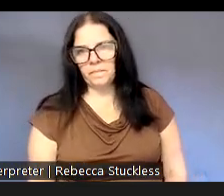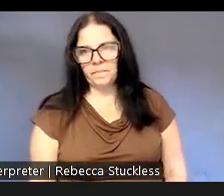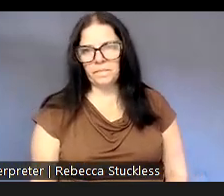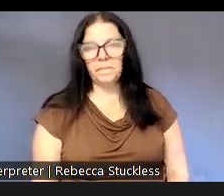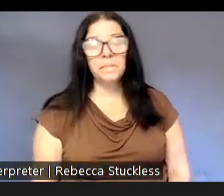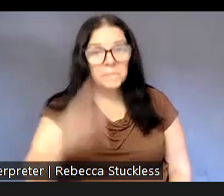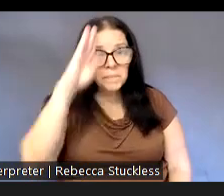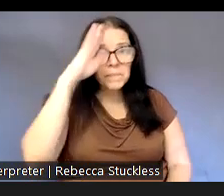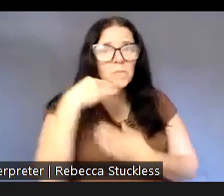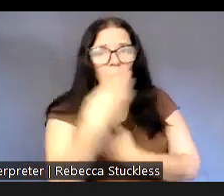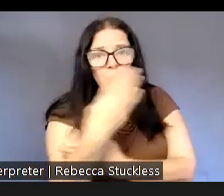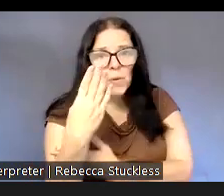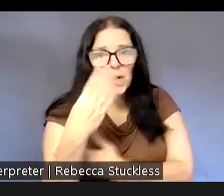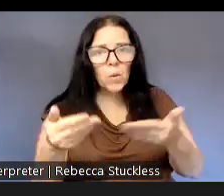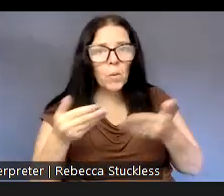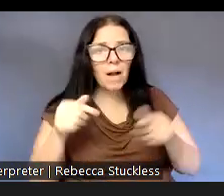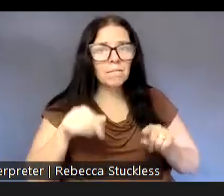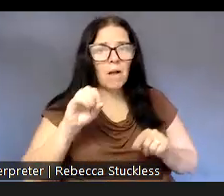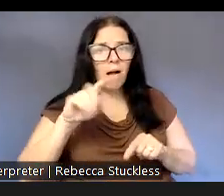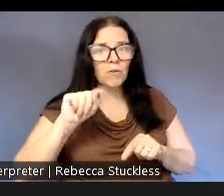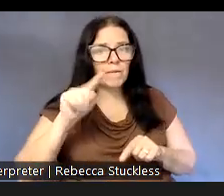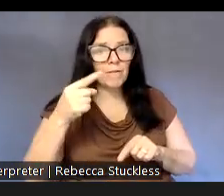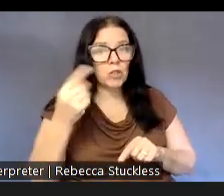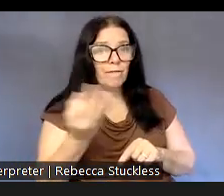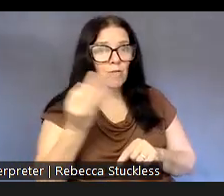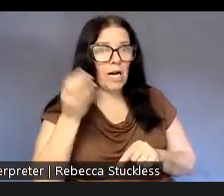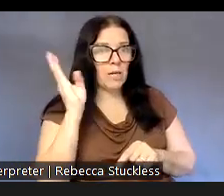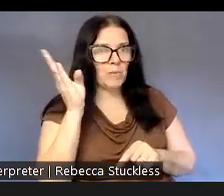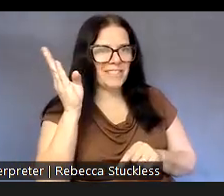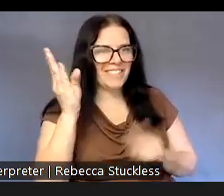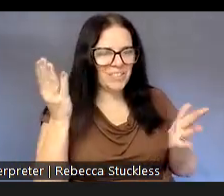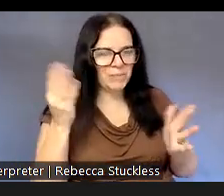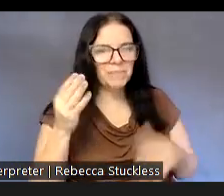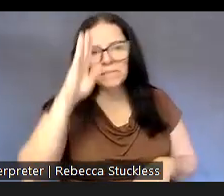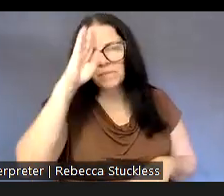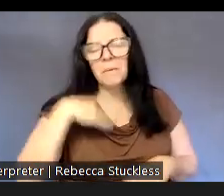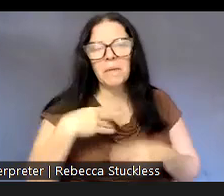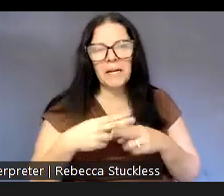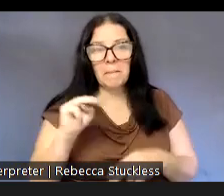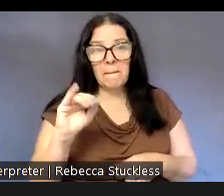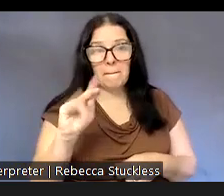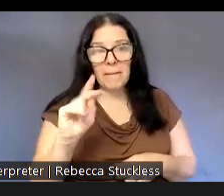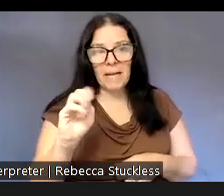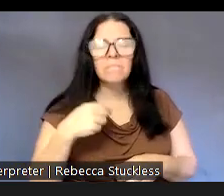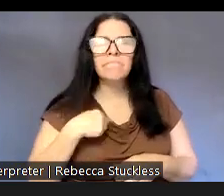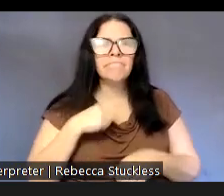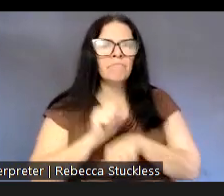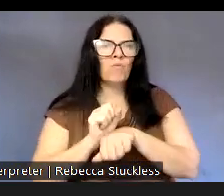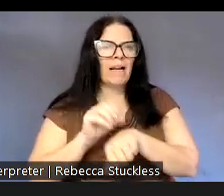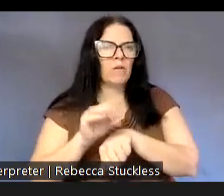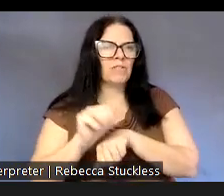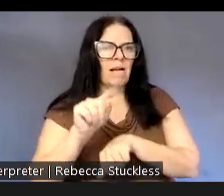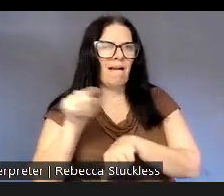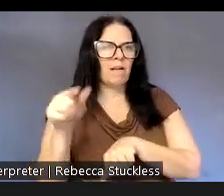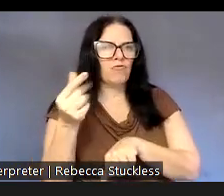Well, good morning and welcome to our October 1st Friday presentation. My name's Mike. I'm a counselor at the Grand